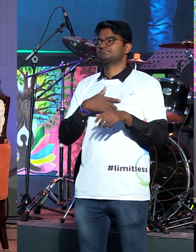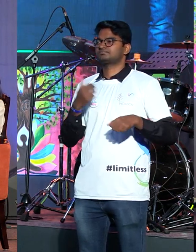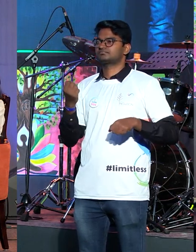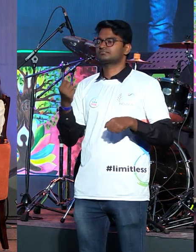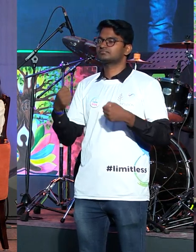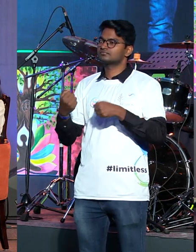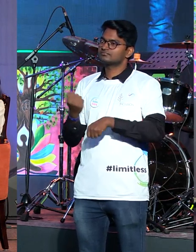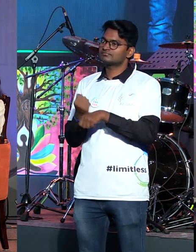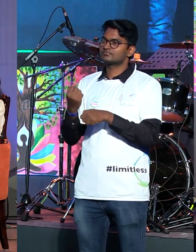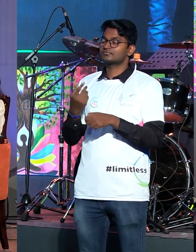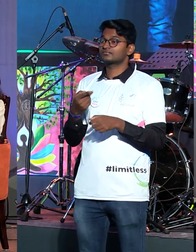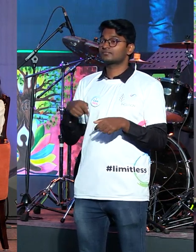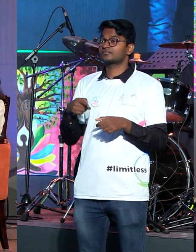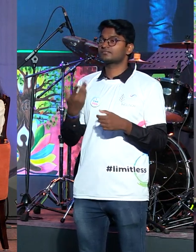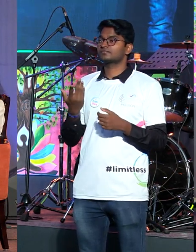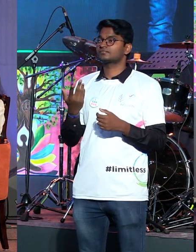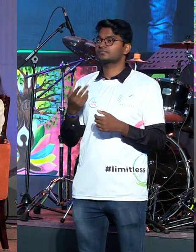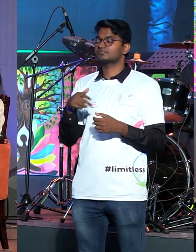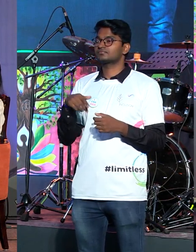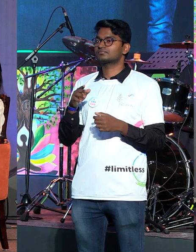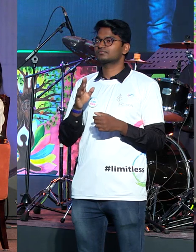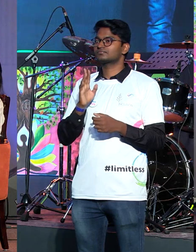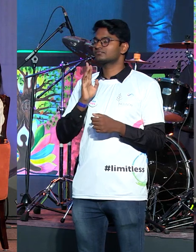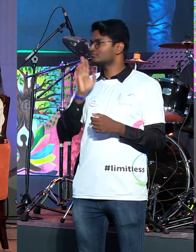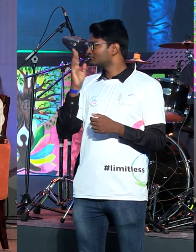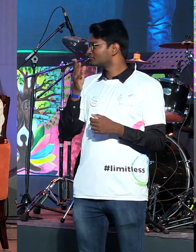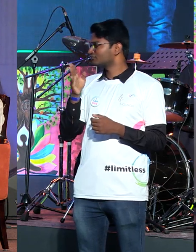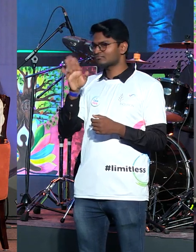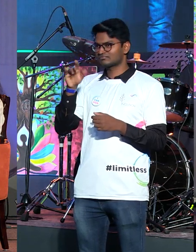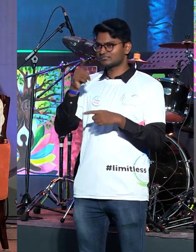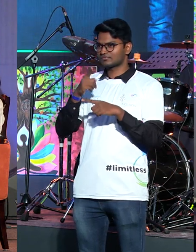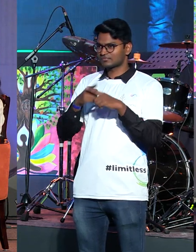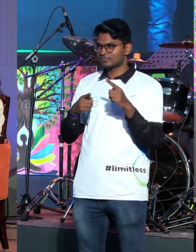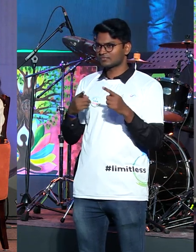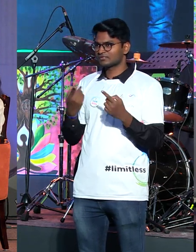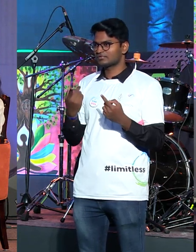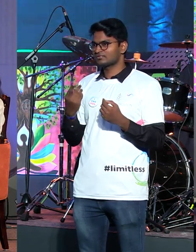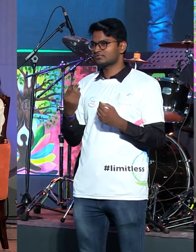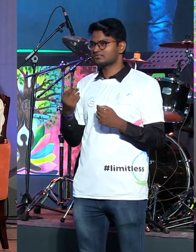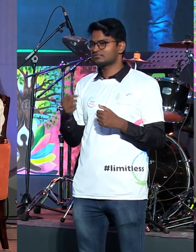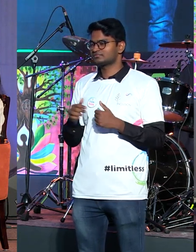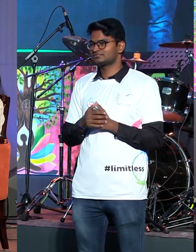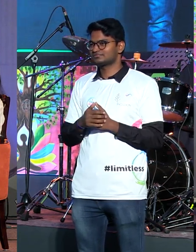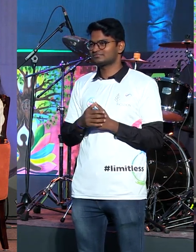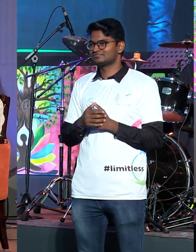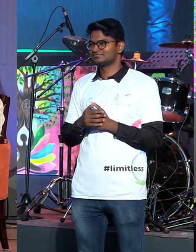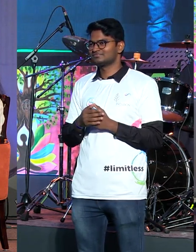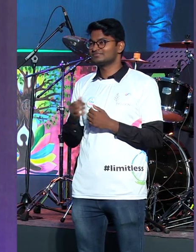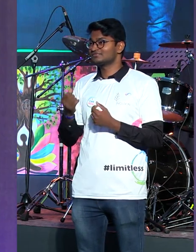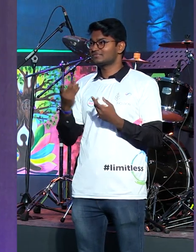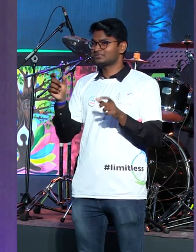"Subah 9:30 ko kaun aayega yaar meri baatein sunne?" And then she came into the room, she's like, "Is this real? There's so many